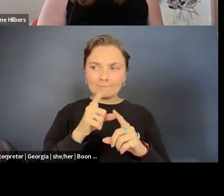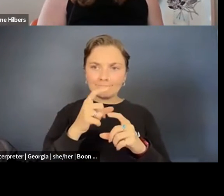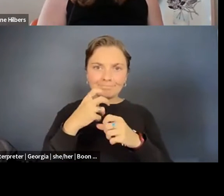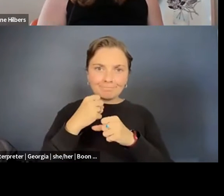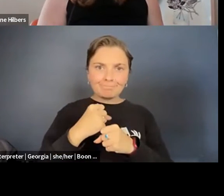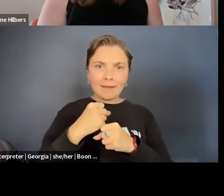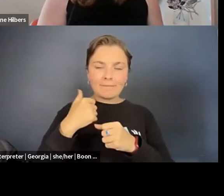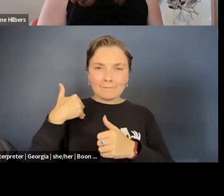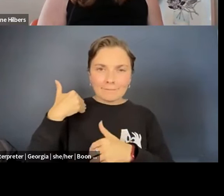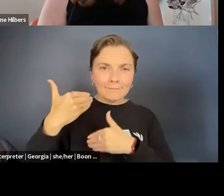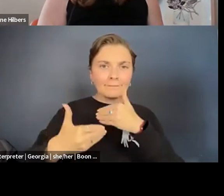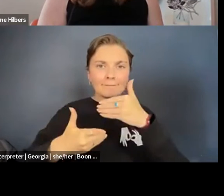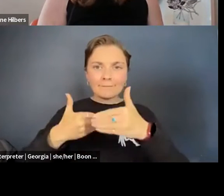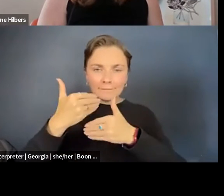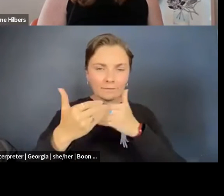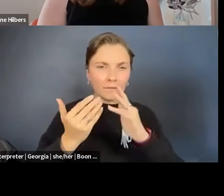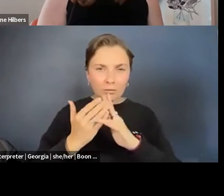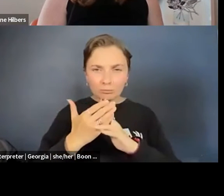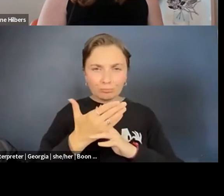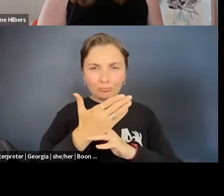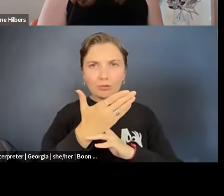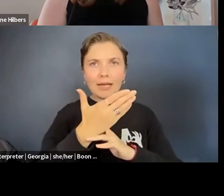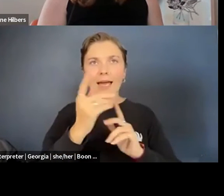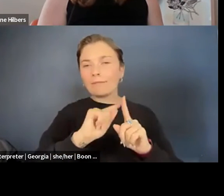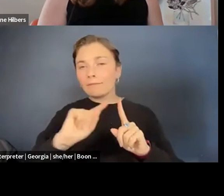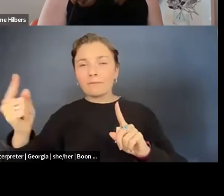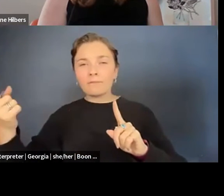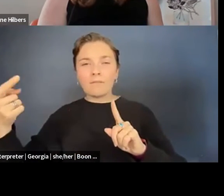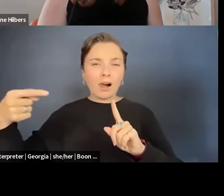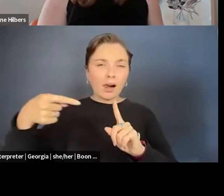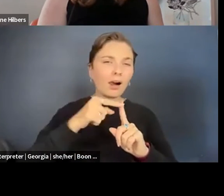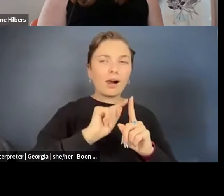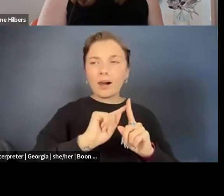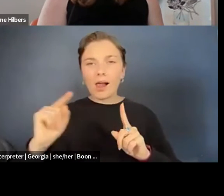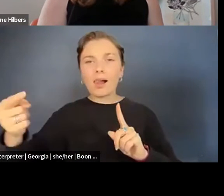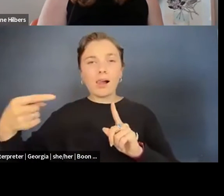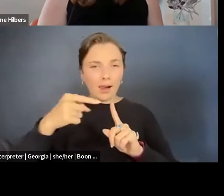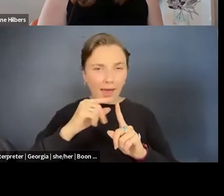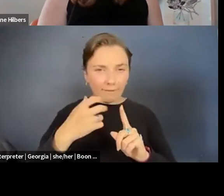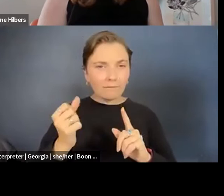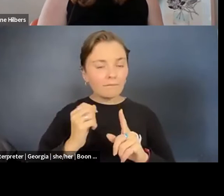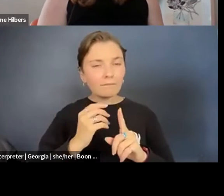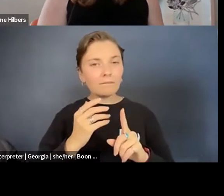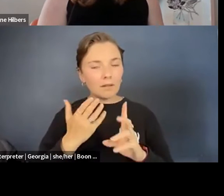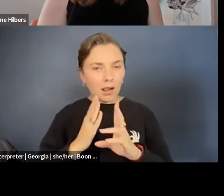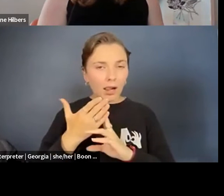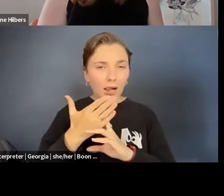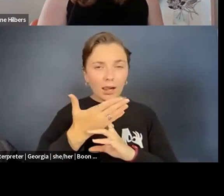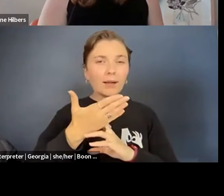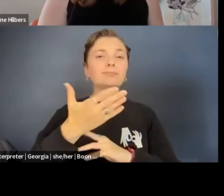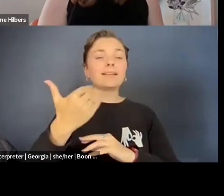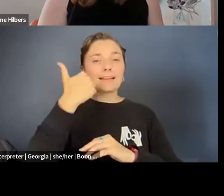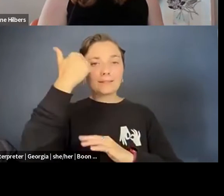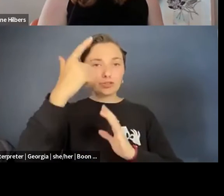path and come back to it, gone away and come back and gone away and come back. And in each instance,